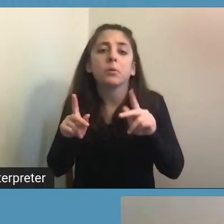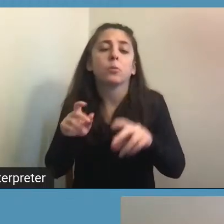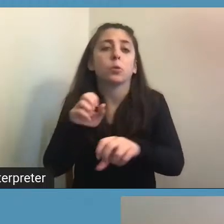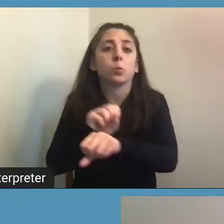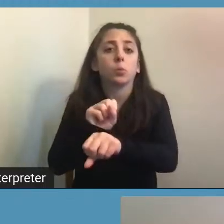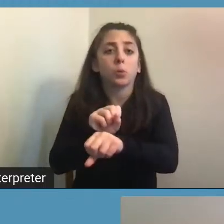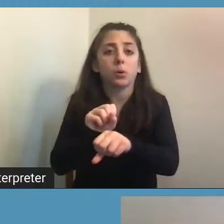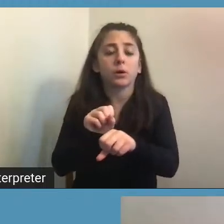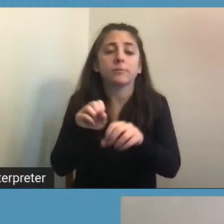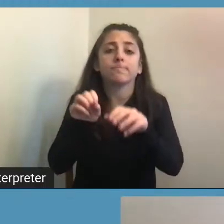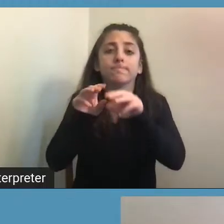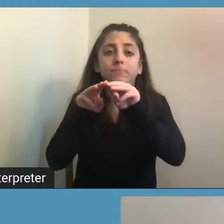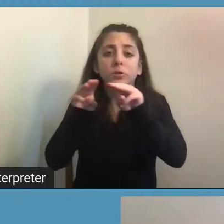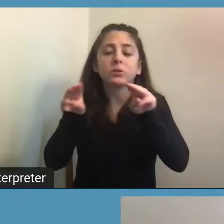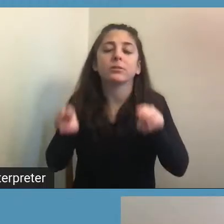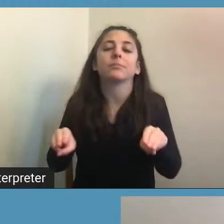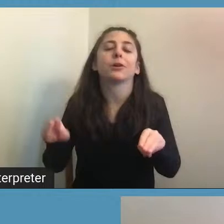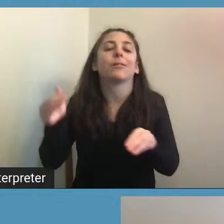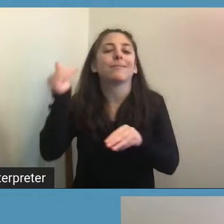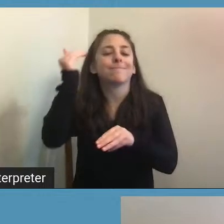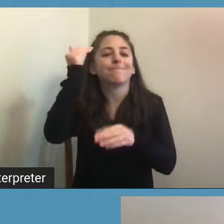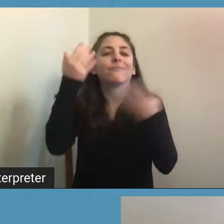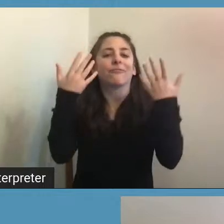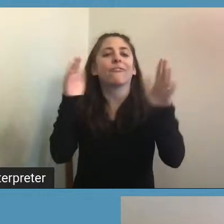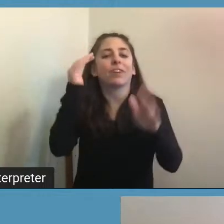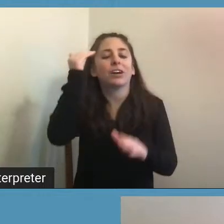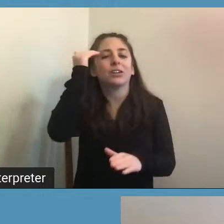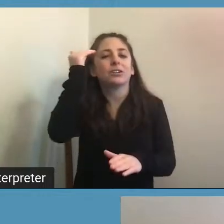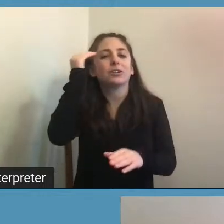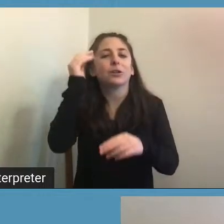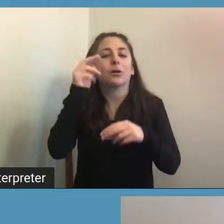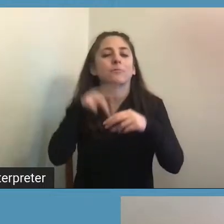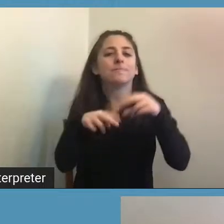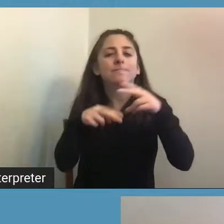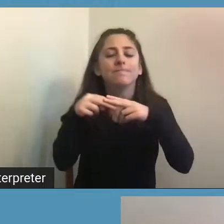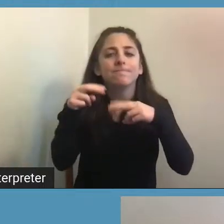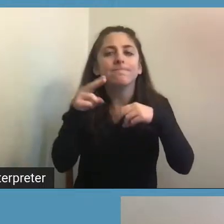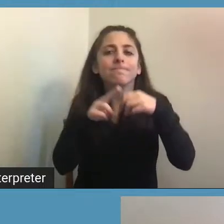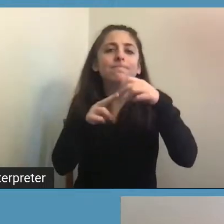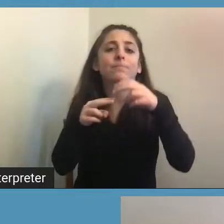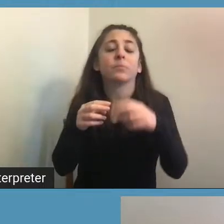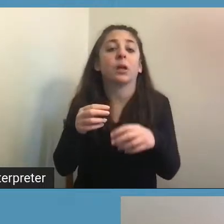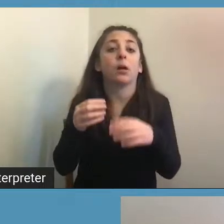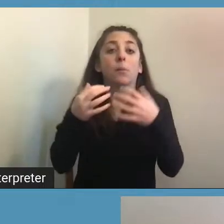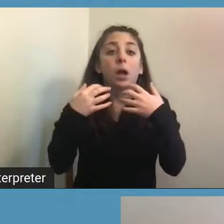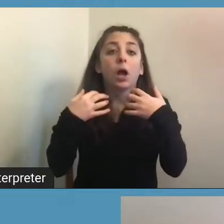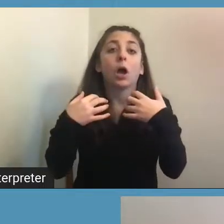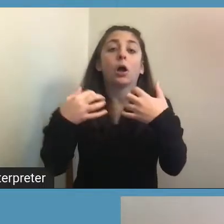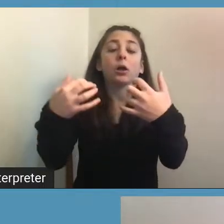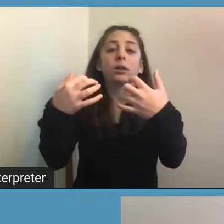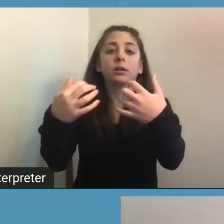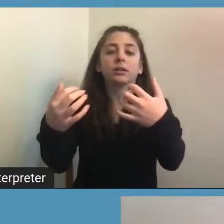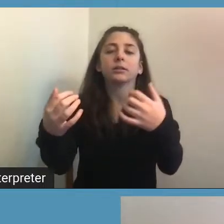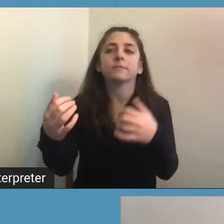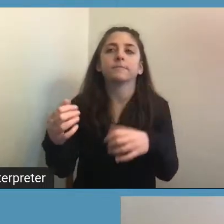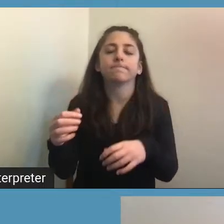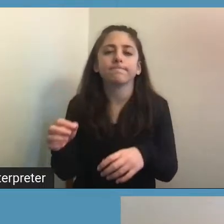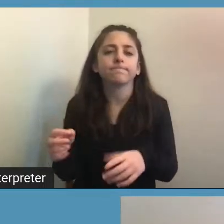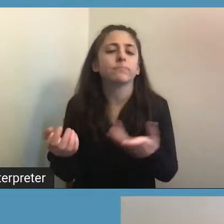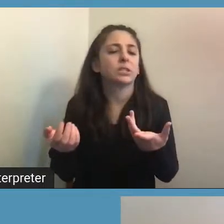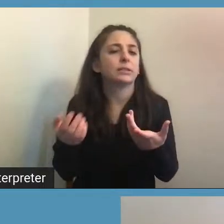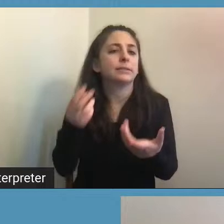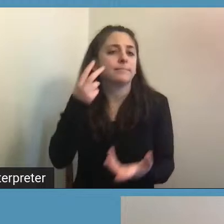know that it's a building, right? But our audiences generally look at us as a person, as a Mhm.